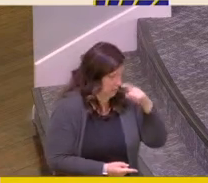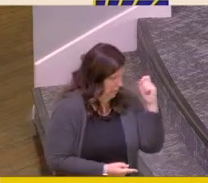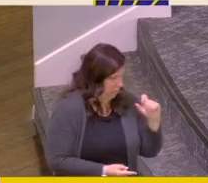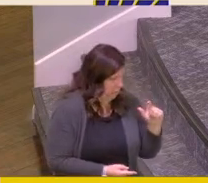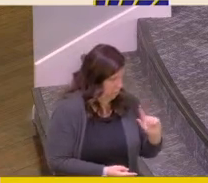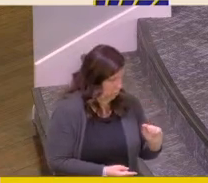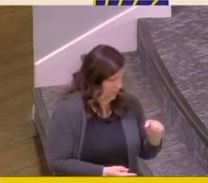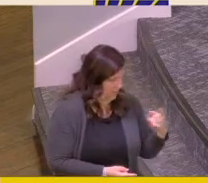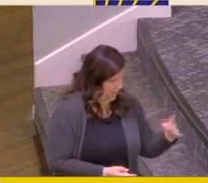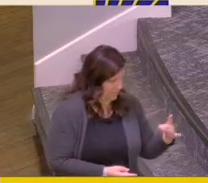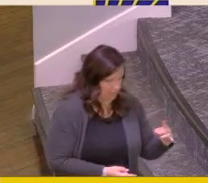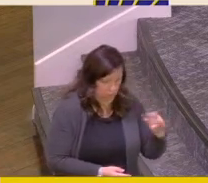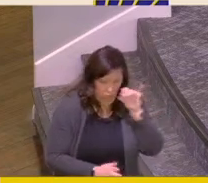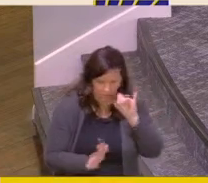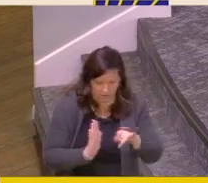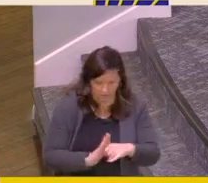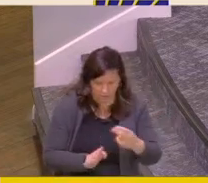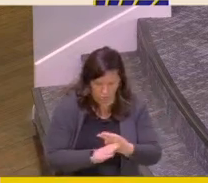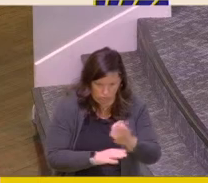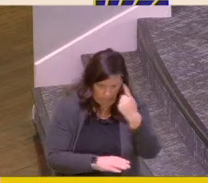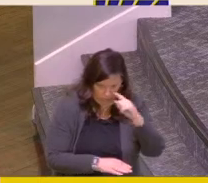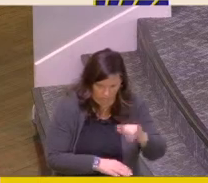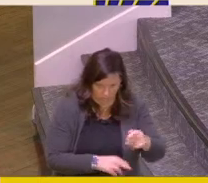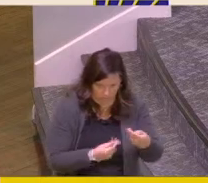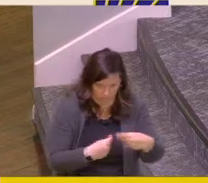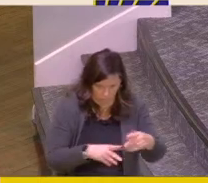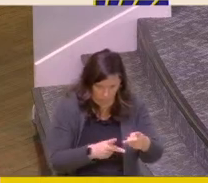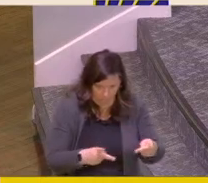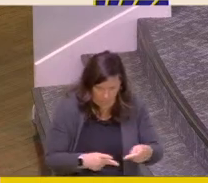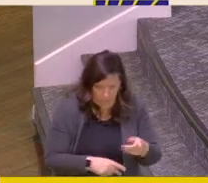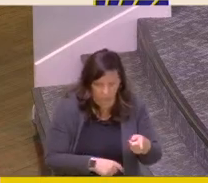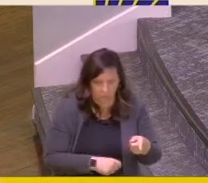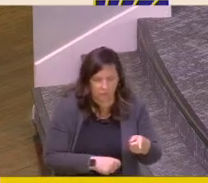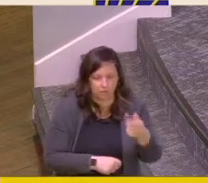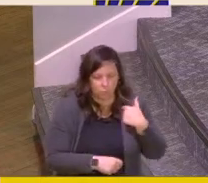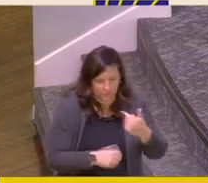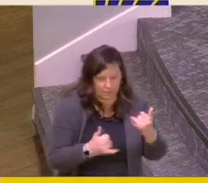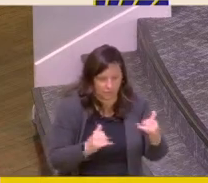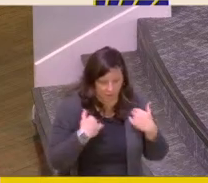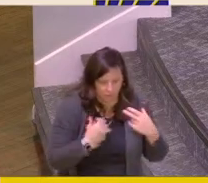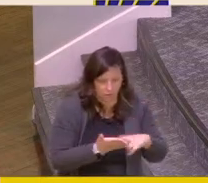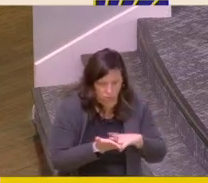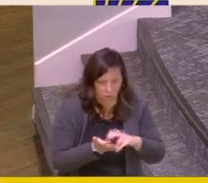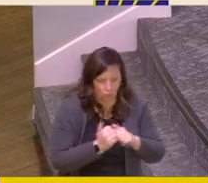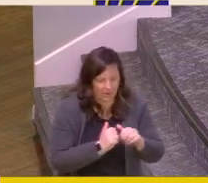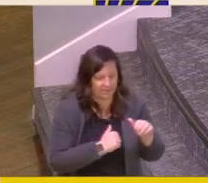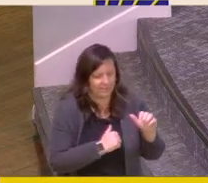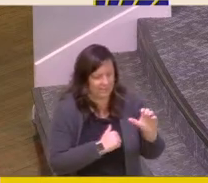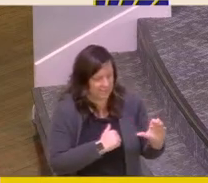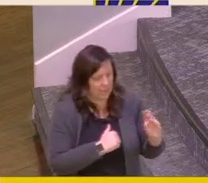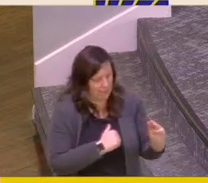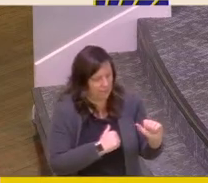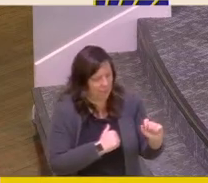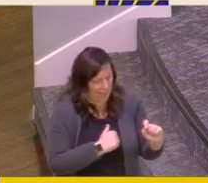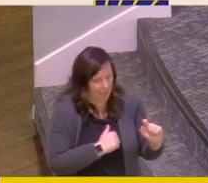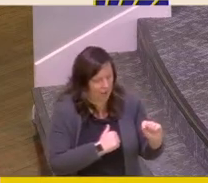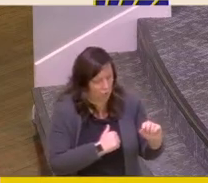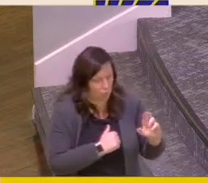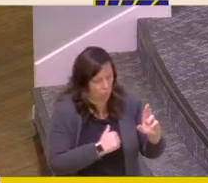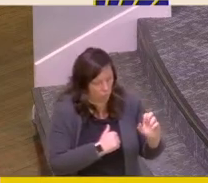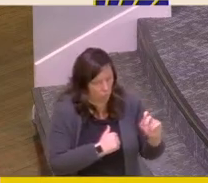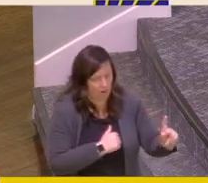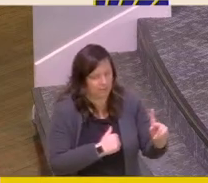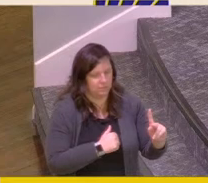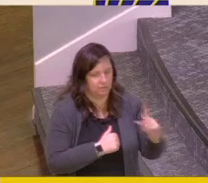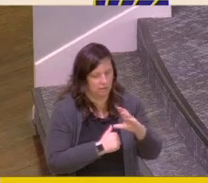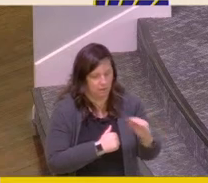We still have a contract with our CM at risk company to do the work, but we have no approval to move forward.